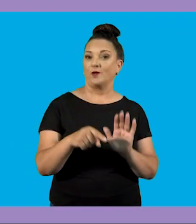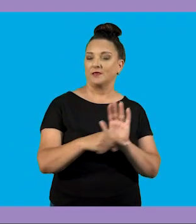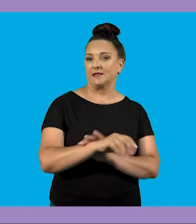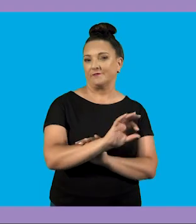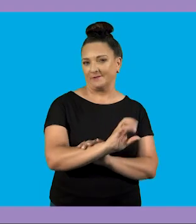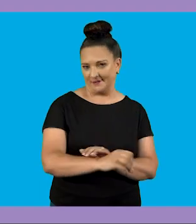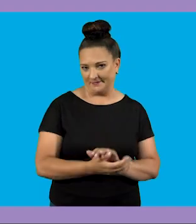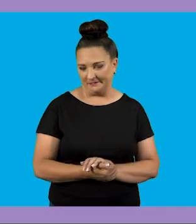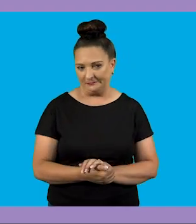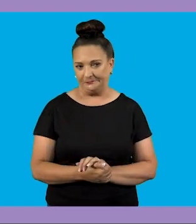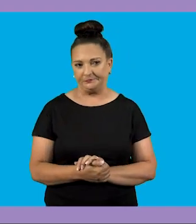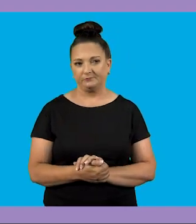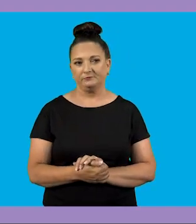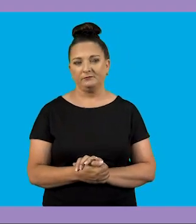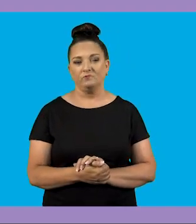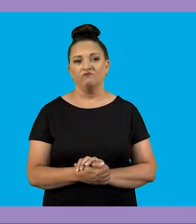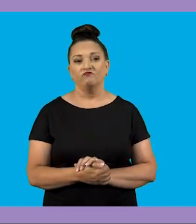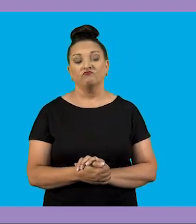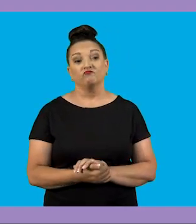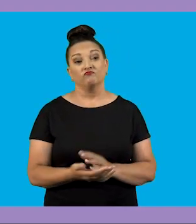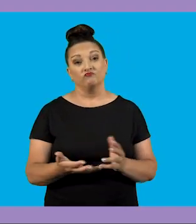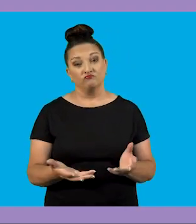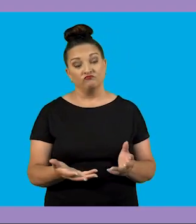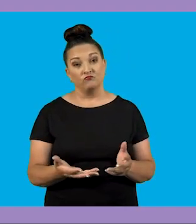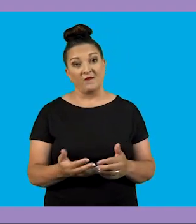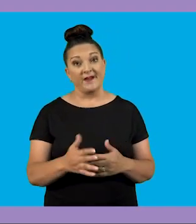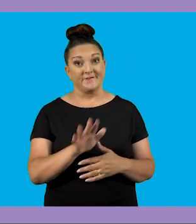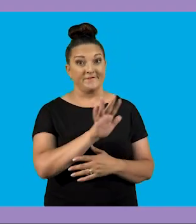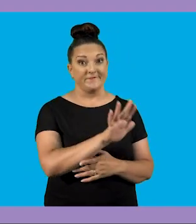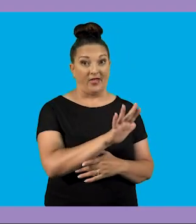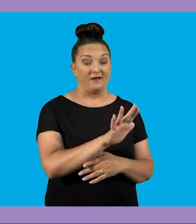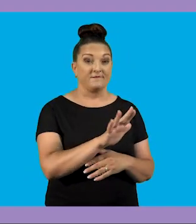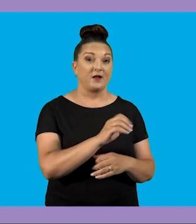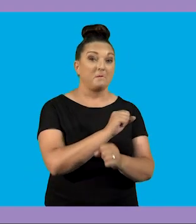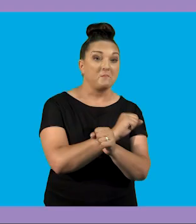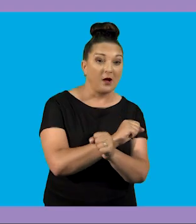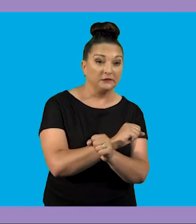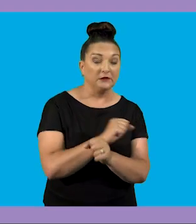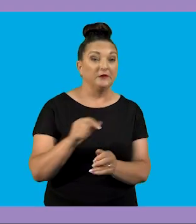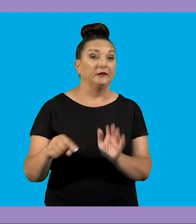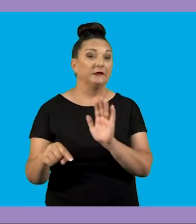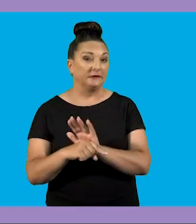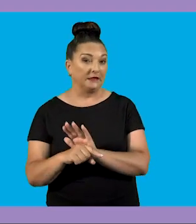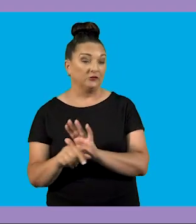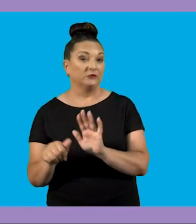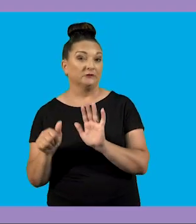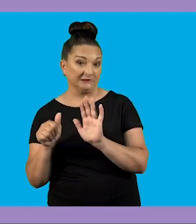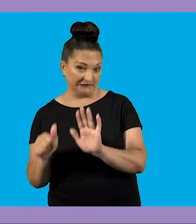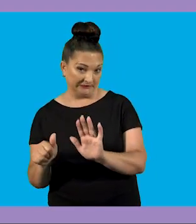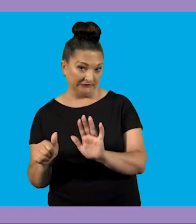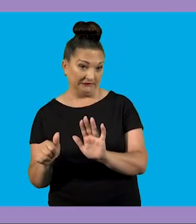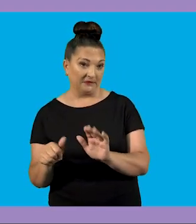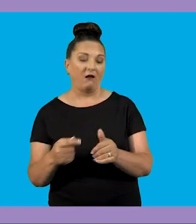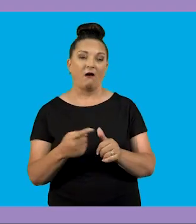give us a negative 30. And we can say there a 5 multiplied by a negative